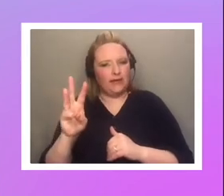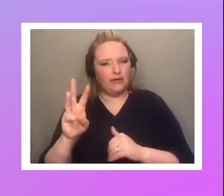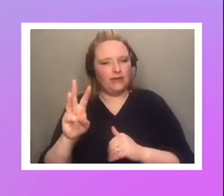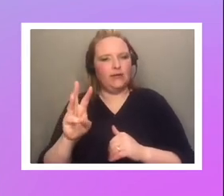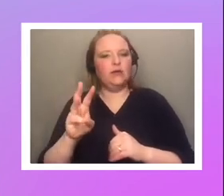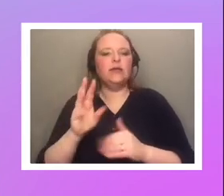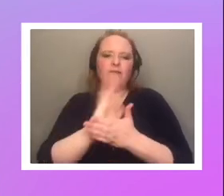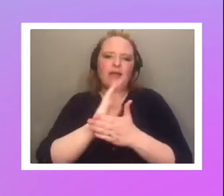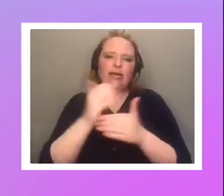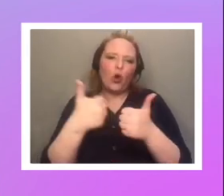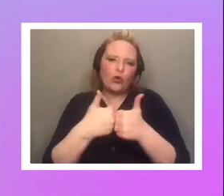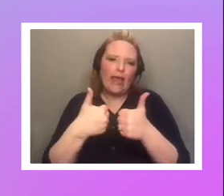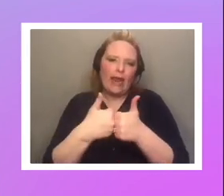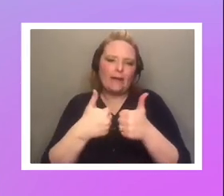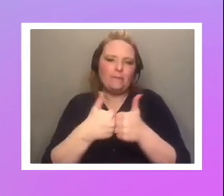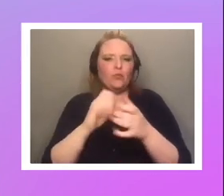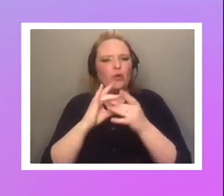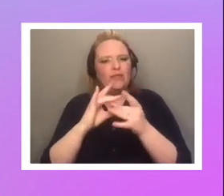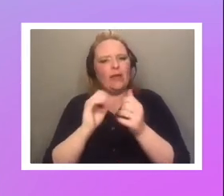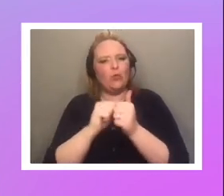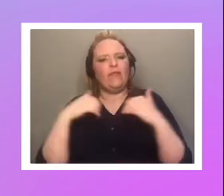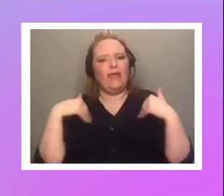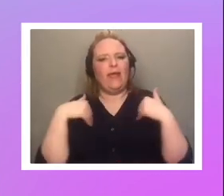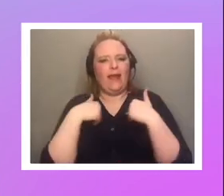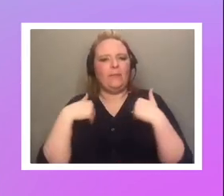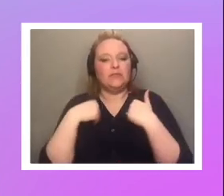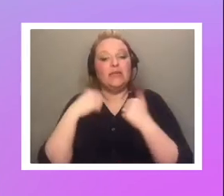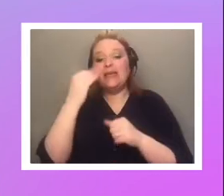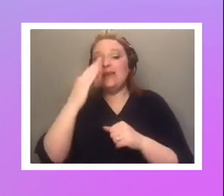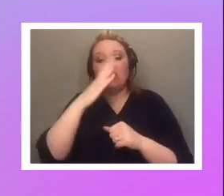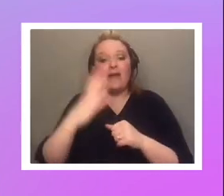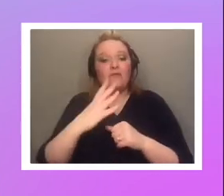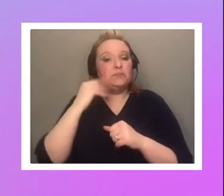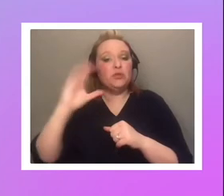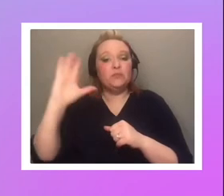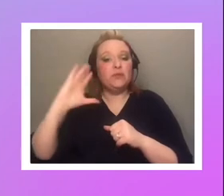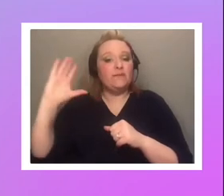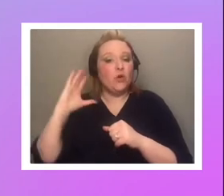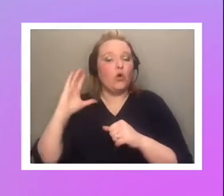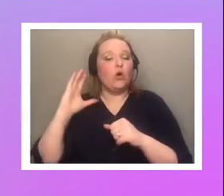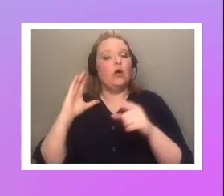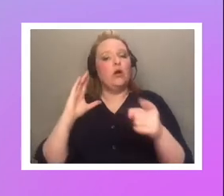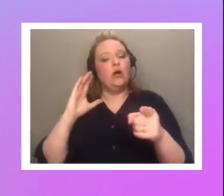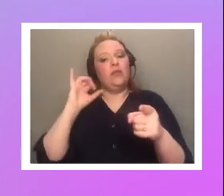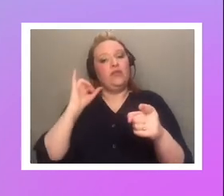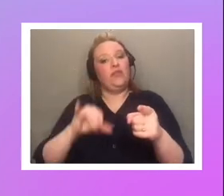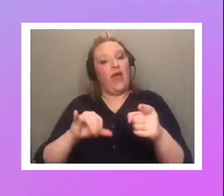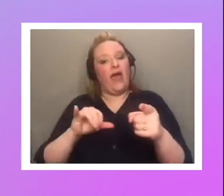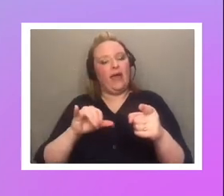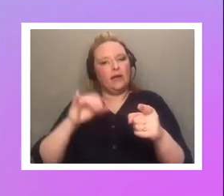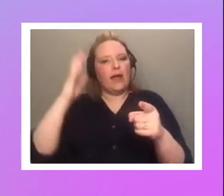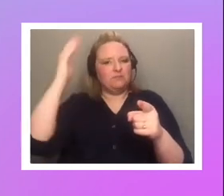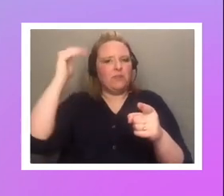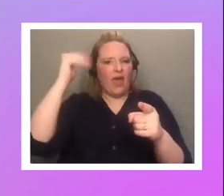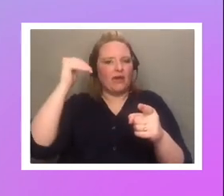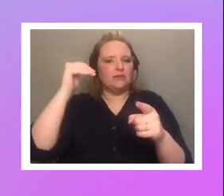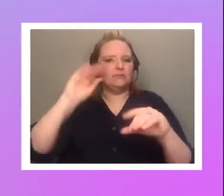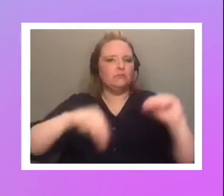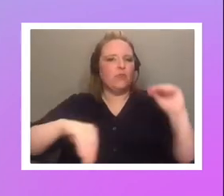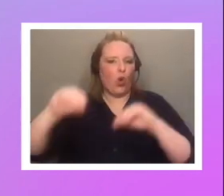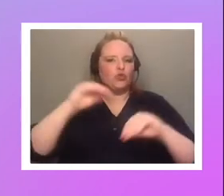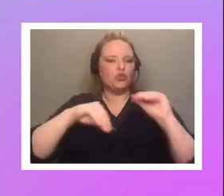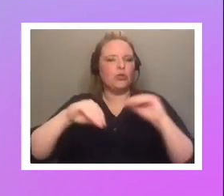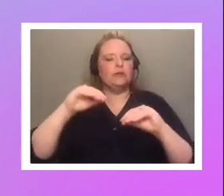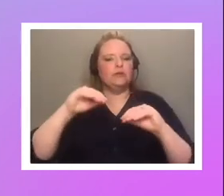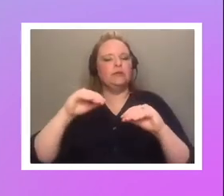video game. It's about animals. Even if you've never played this game, you're like, you know, this is a place where you're probably going to have